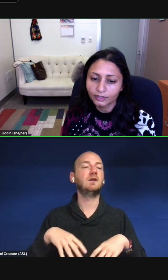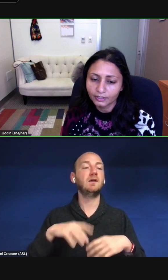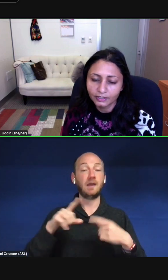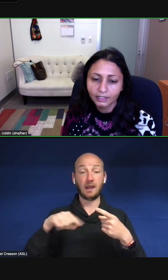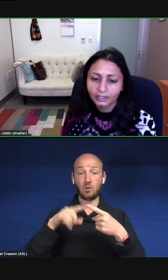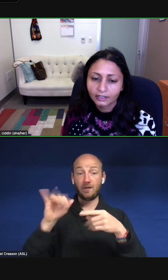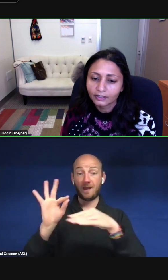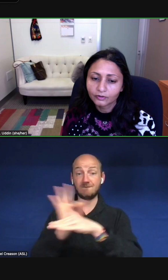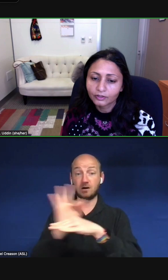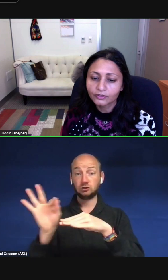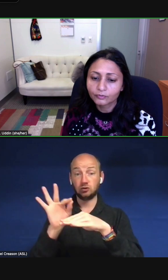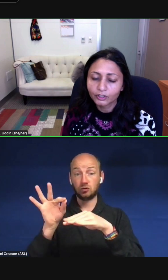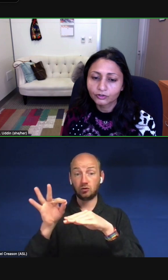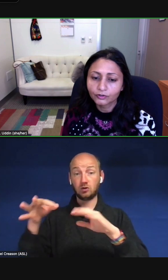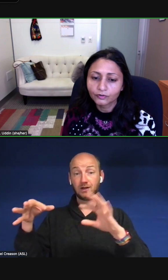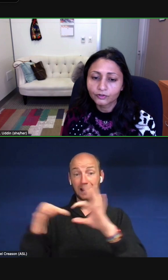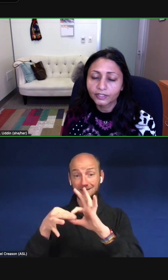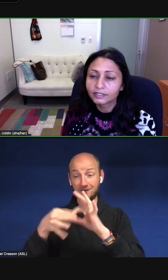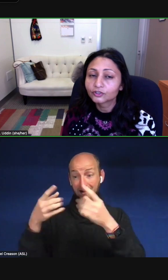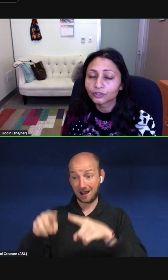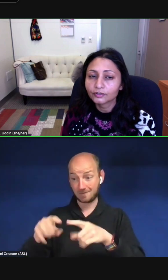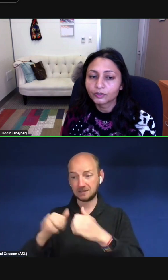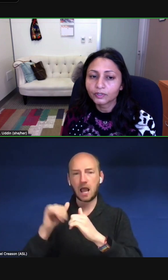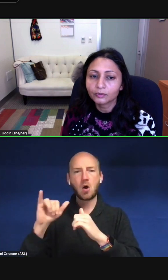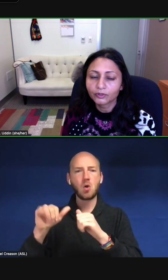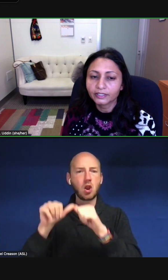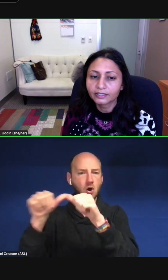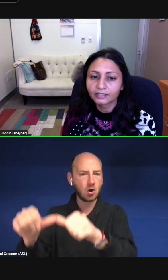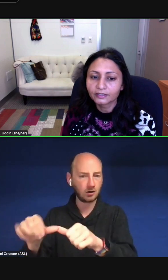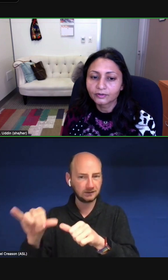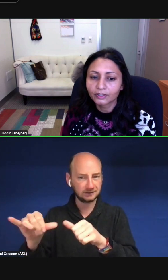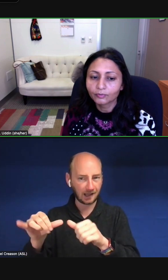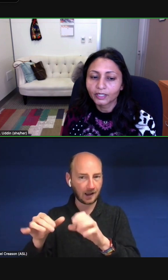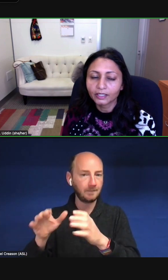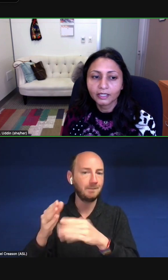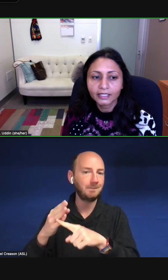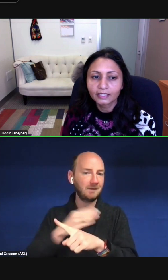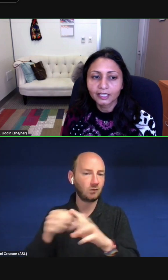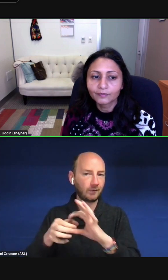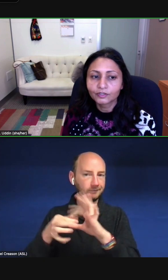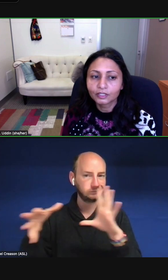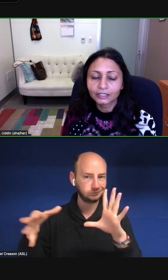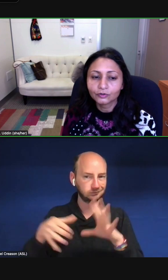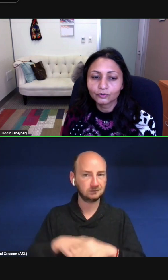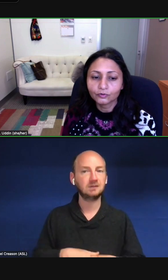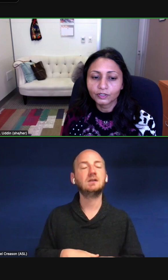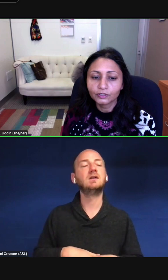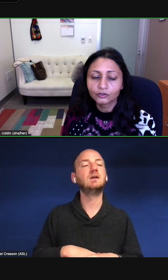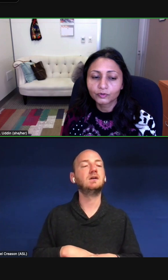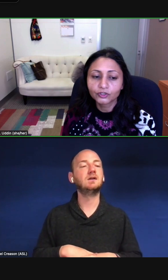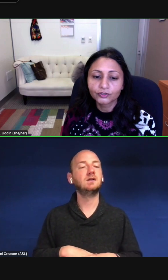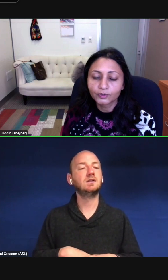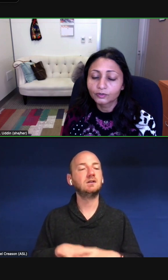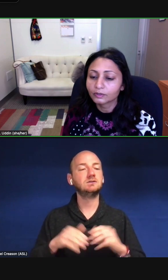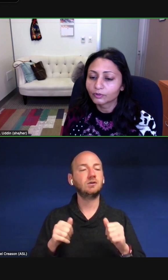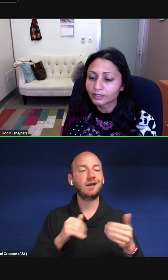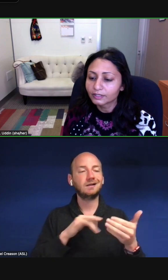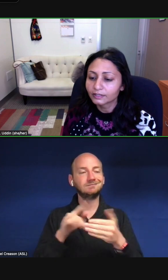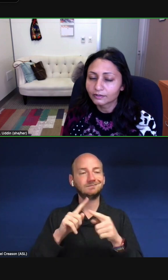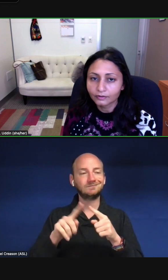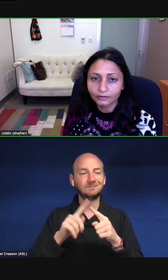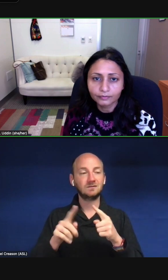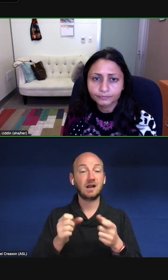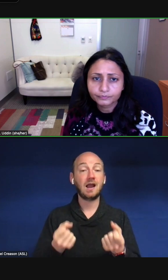that persist? And you can also measure transitions between brain states, so how many times do the switches between